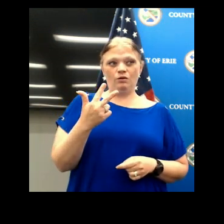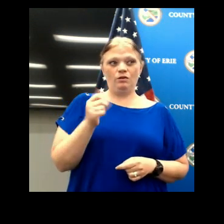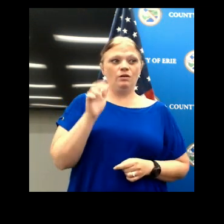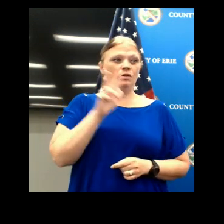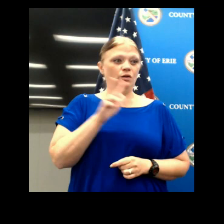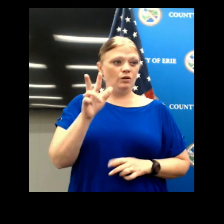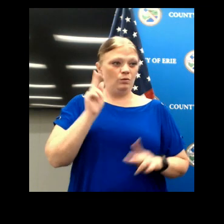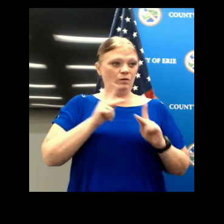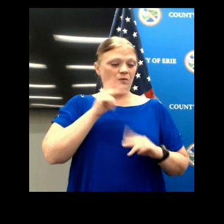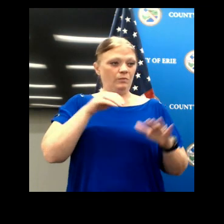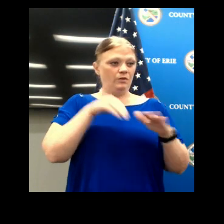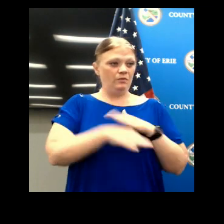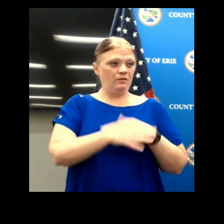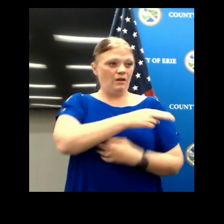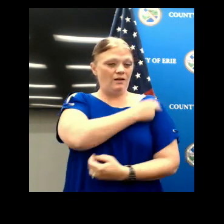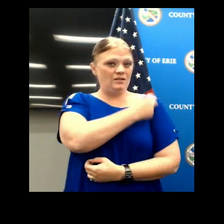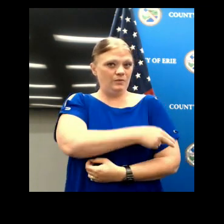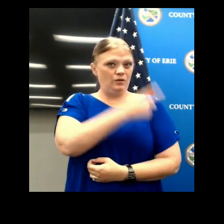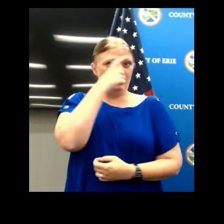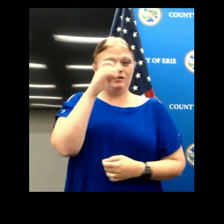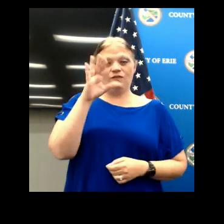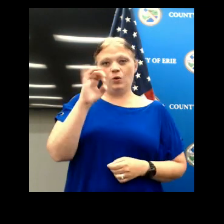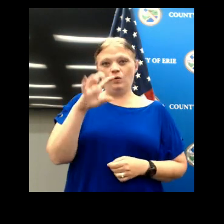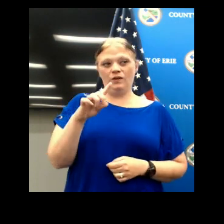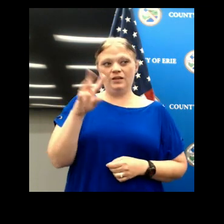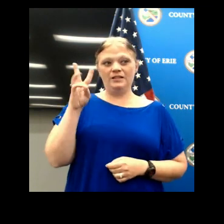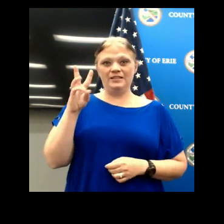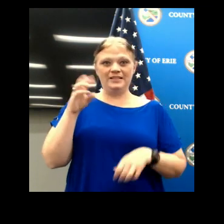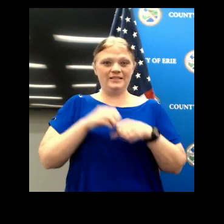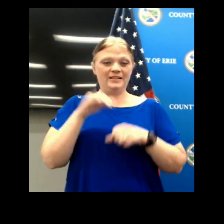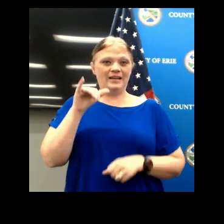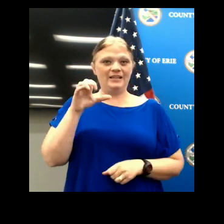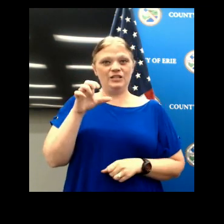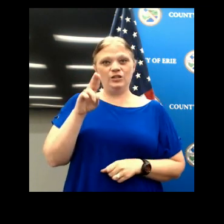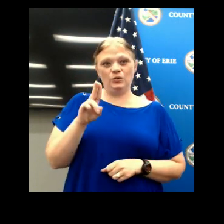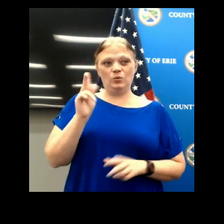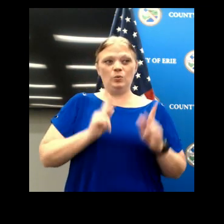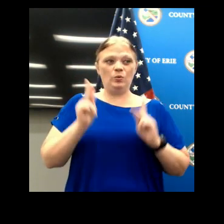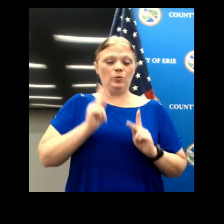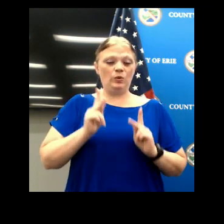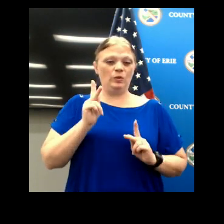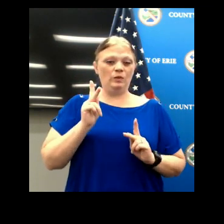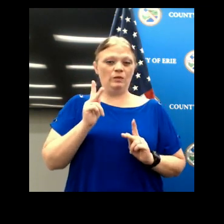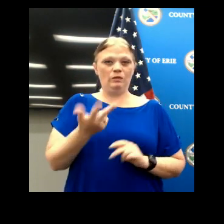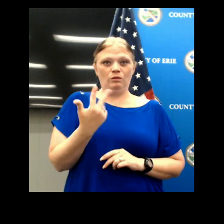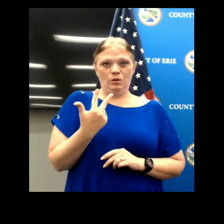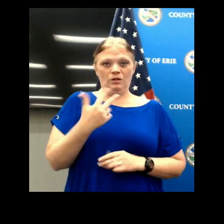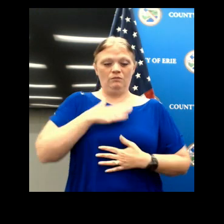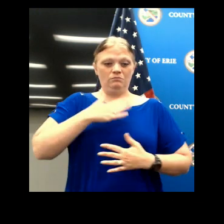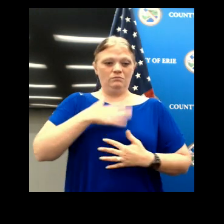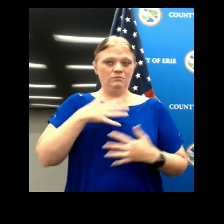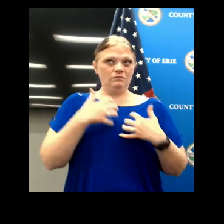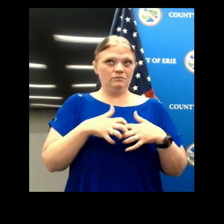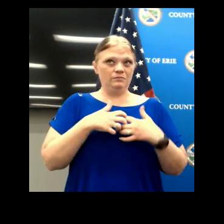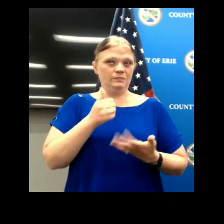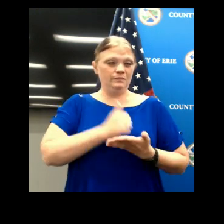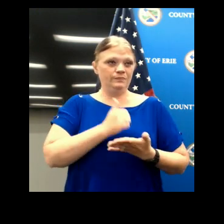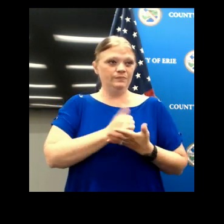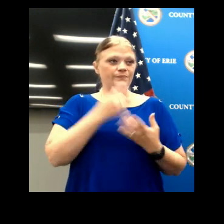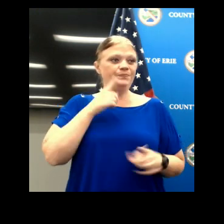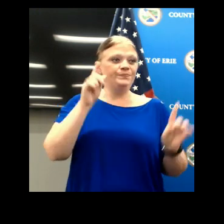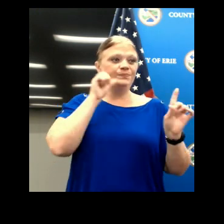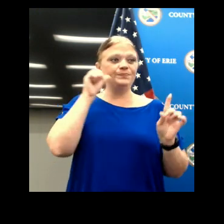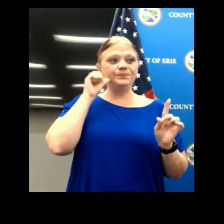County Hospital with COVID-19. 6 individuals were in the ICU, 3 individuals had an airway assist, and as was announced yesterday,